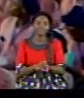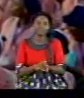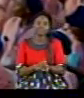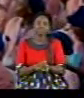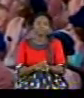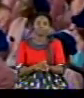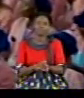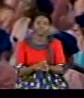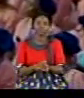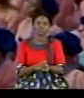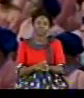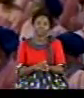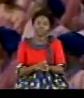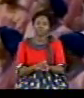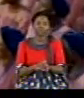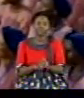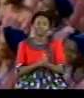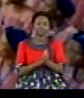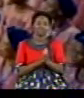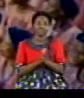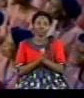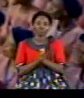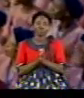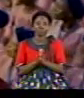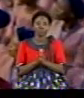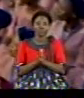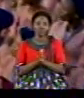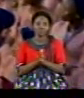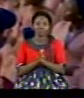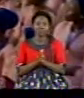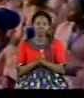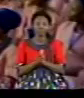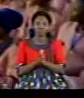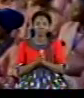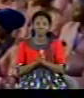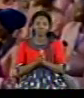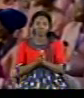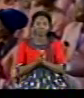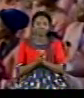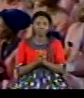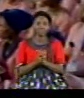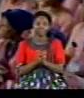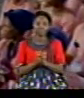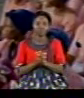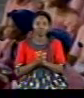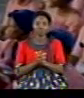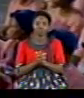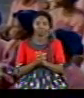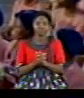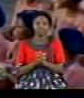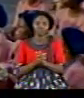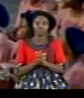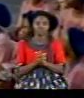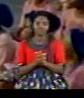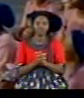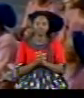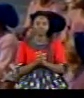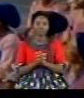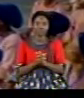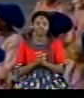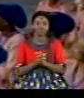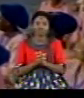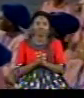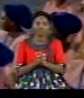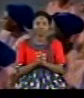Please, can you help her? That place looks undulating. So, okay. God bless you. And then leave